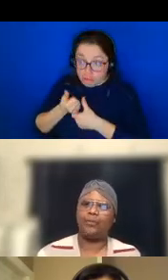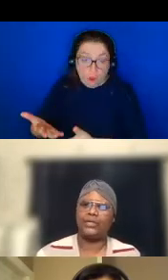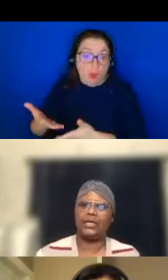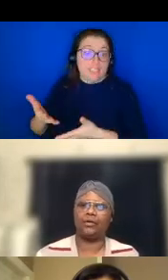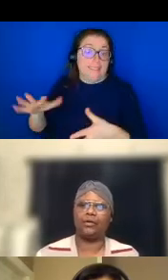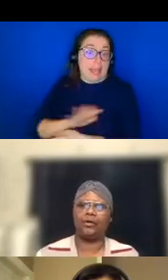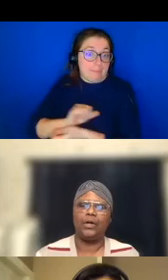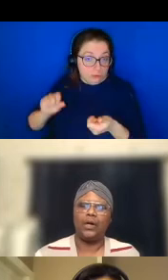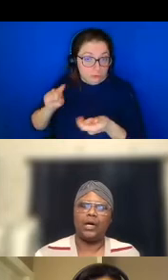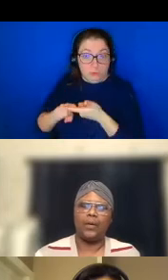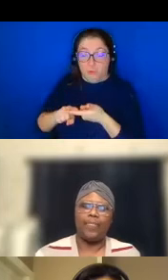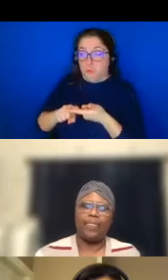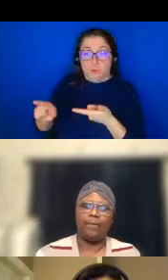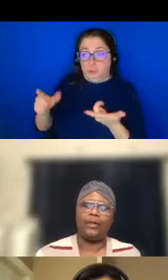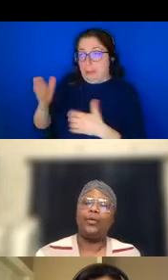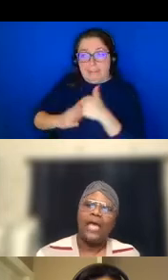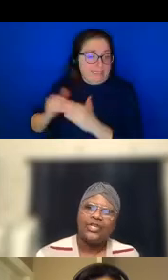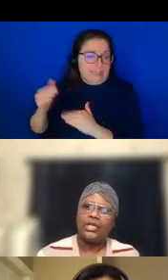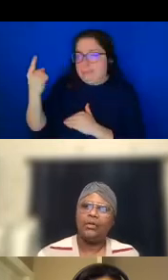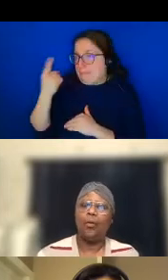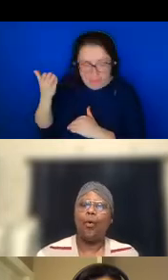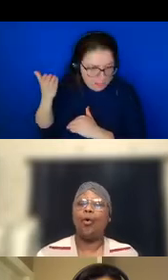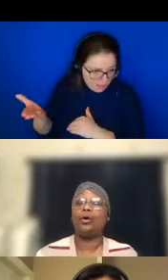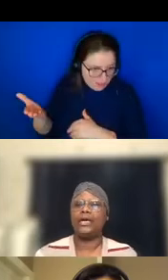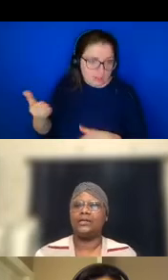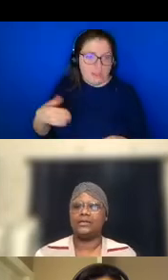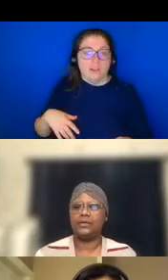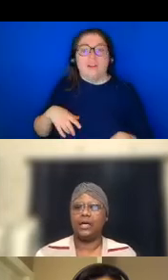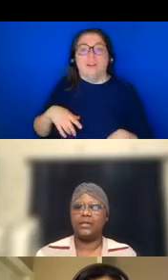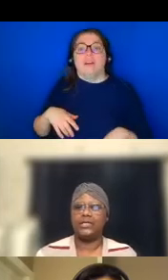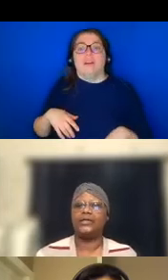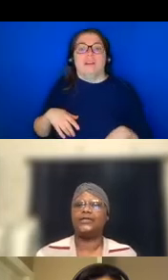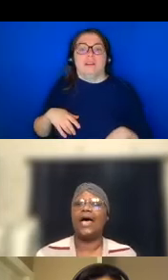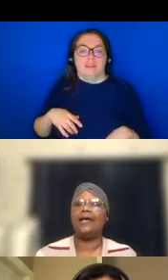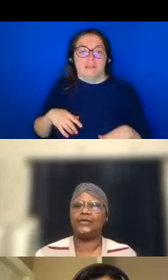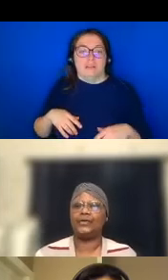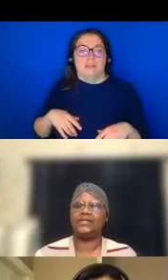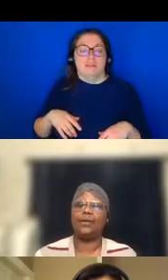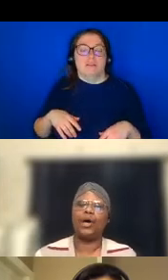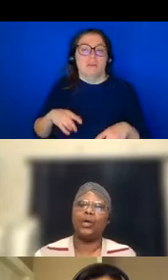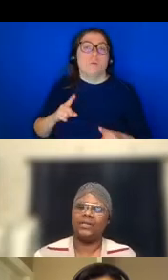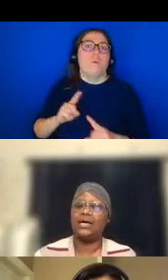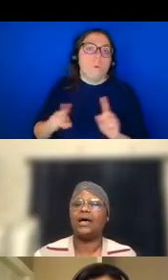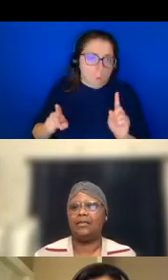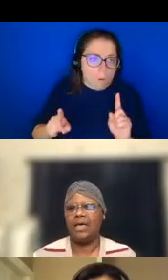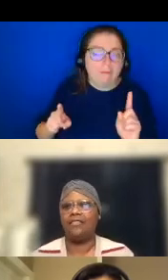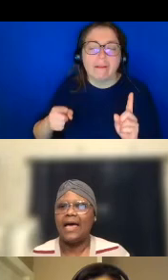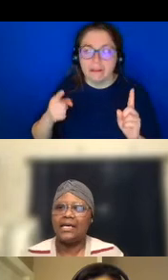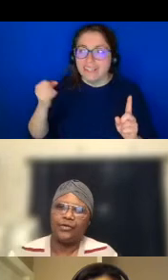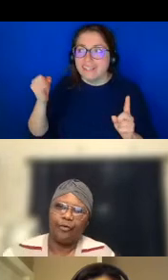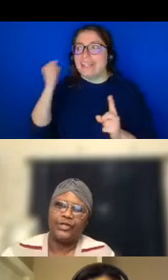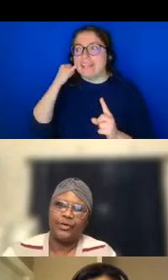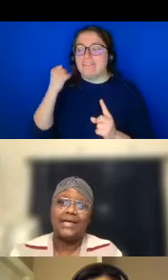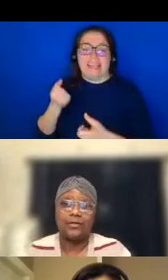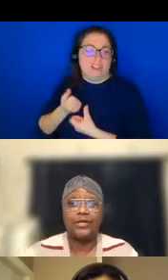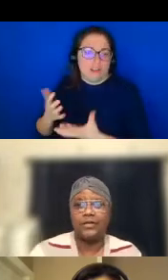a particular location or is done so that someone will die, then that is